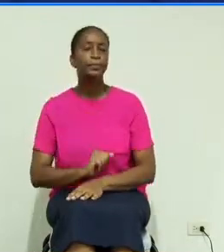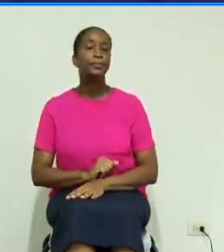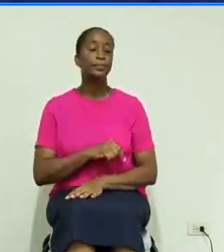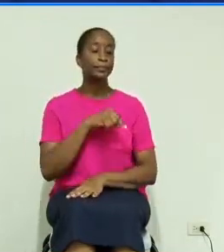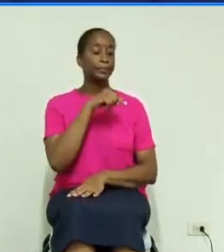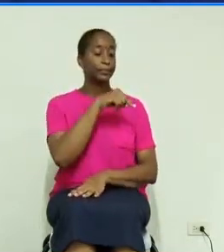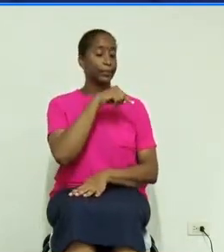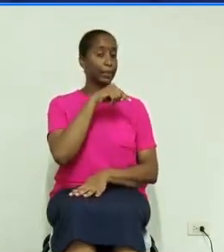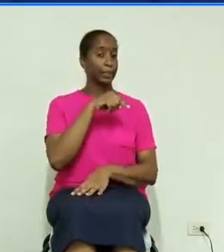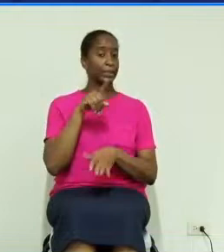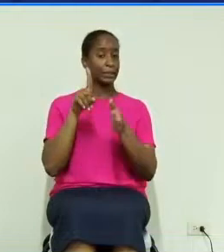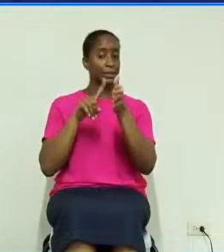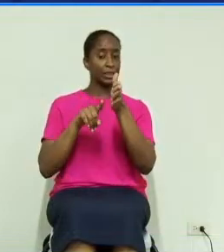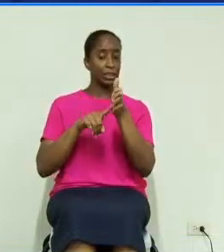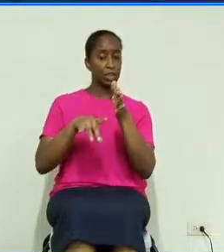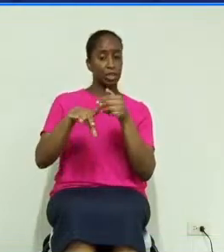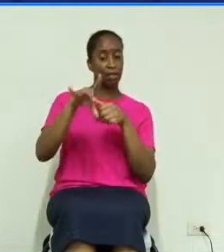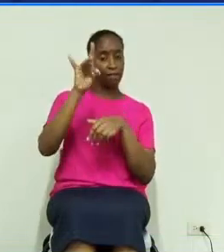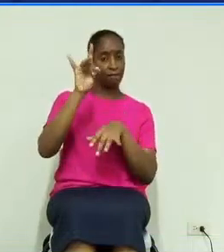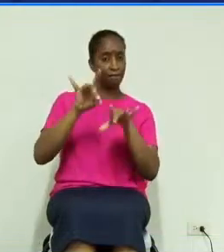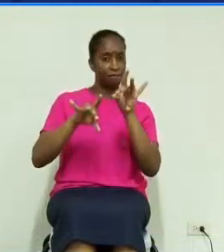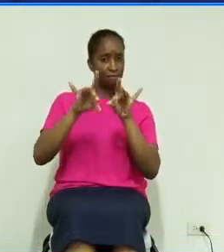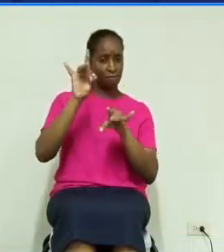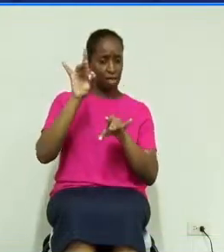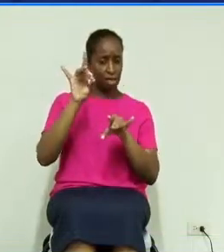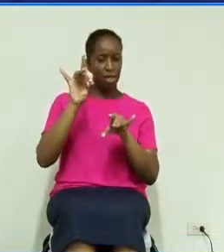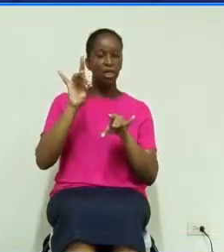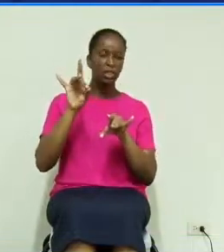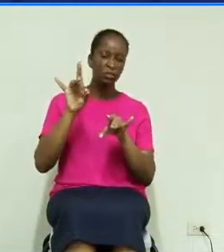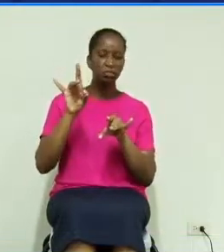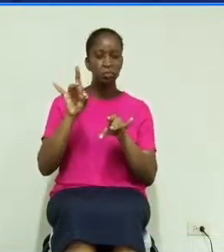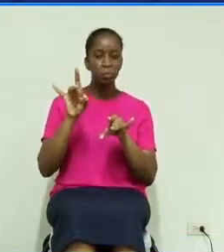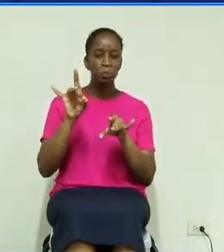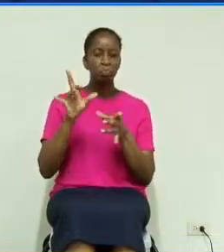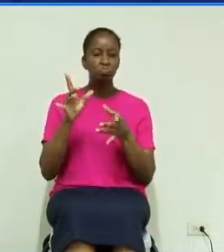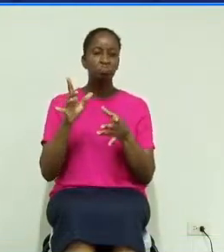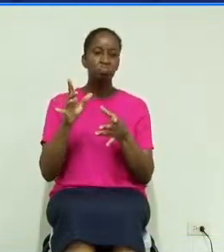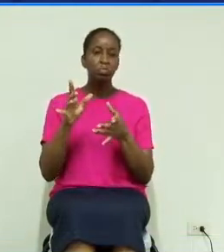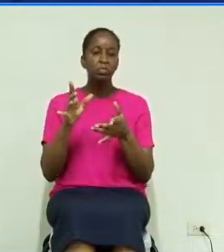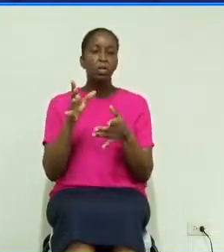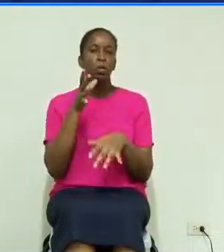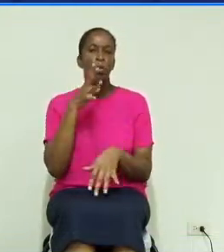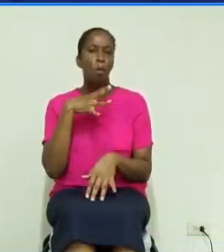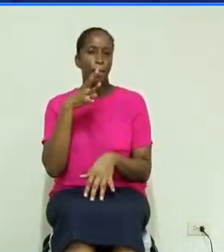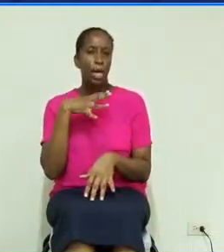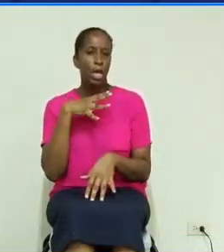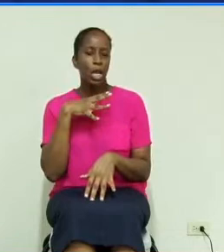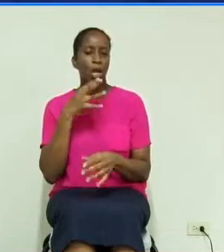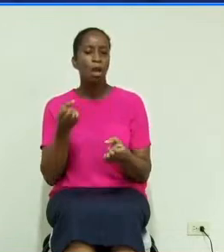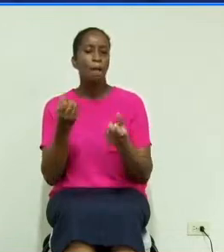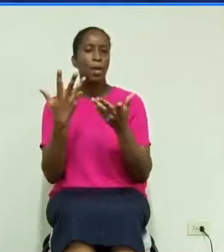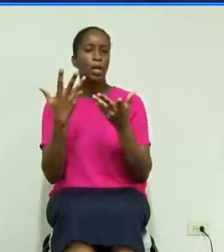the average is 26.5, right? And if we